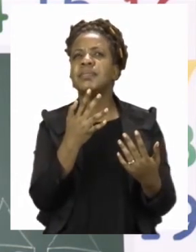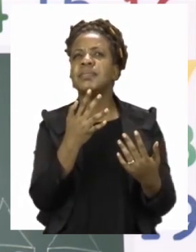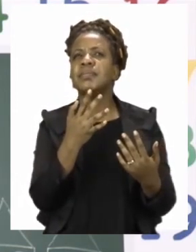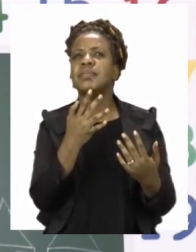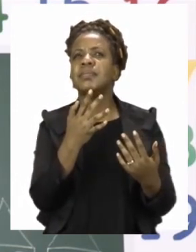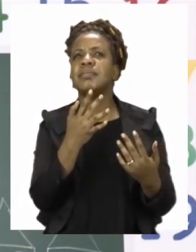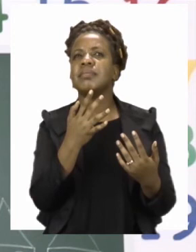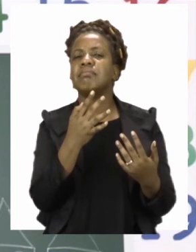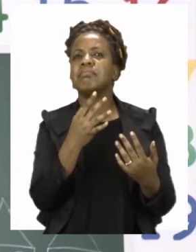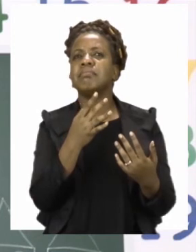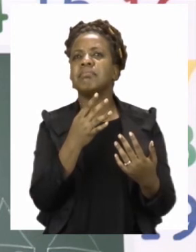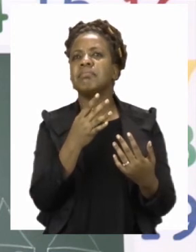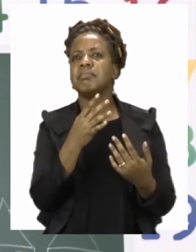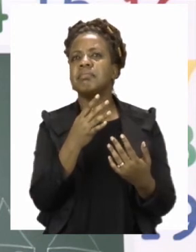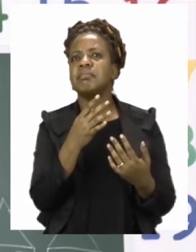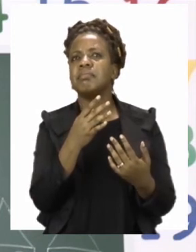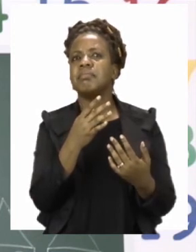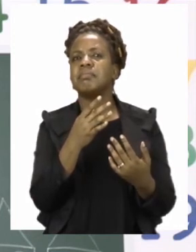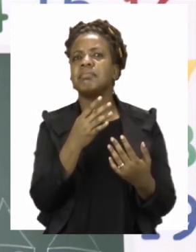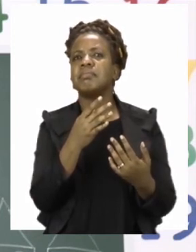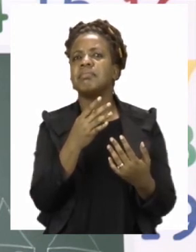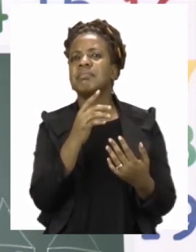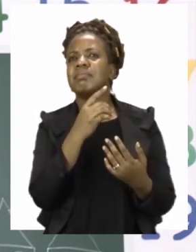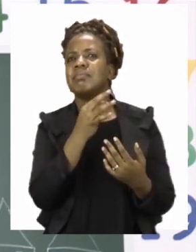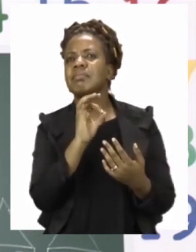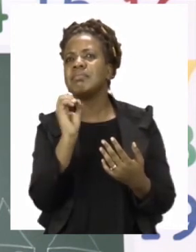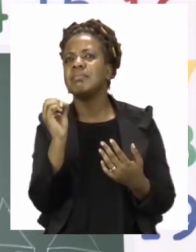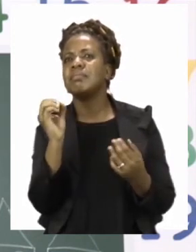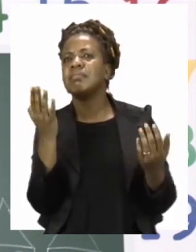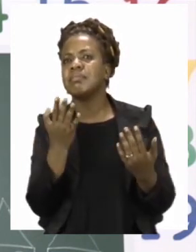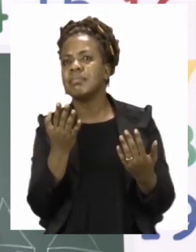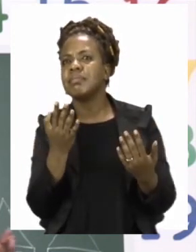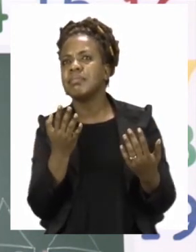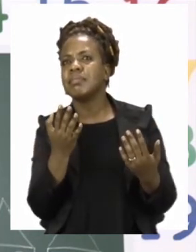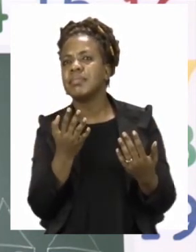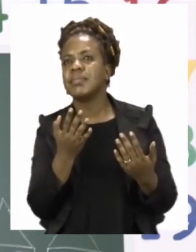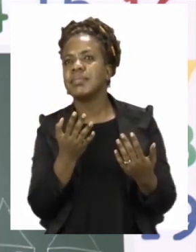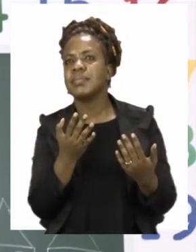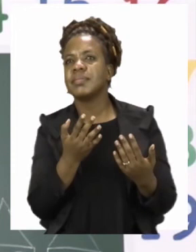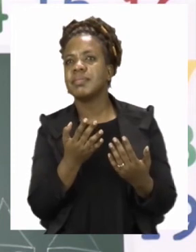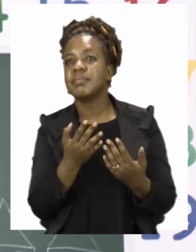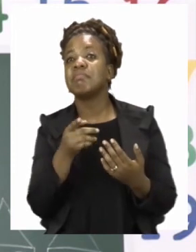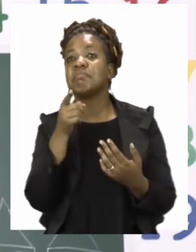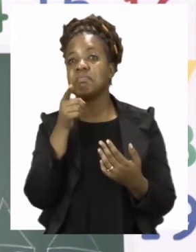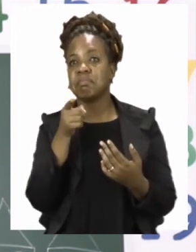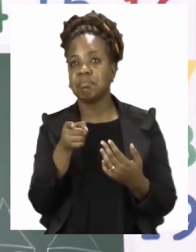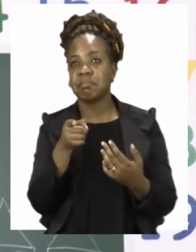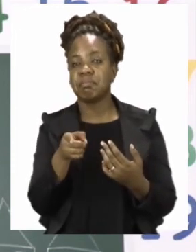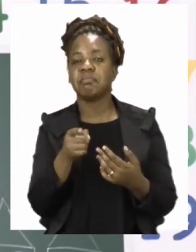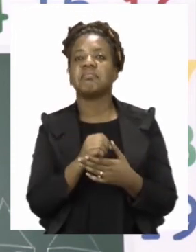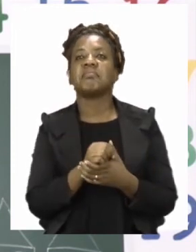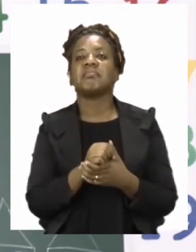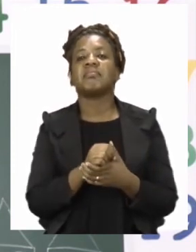want to see where 44 is going to be. The tree 44, if we look